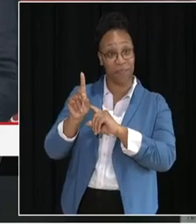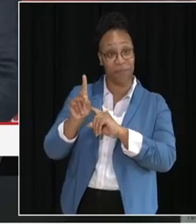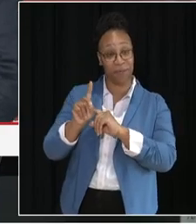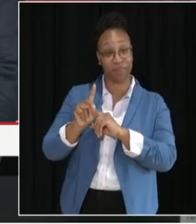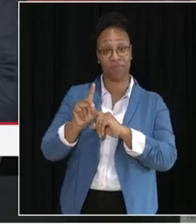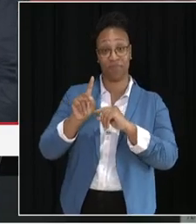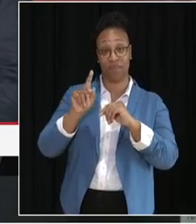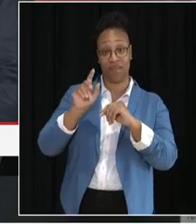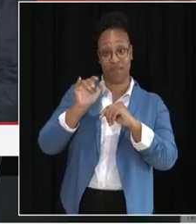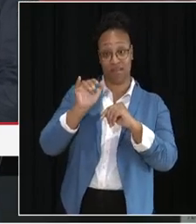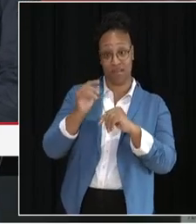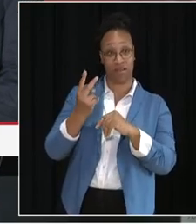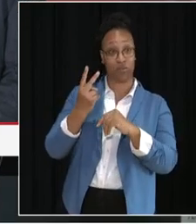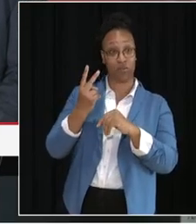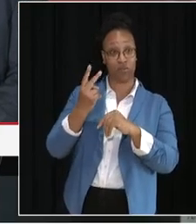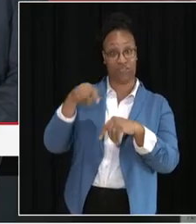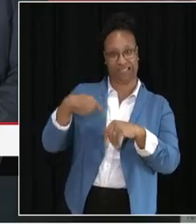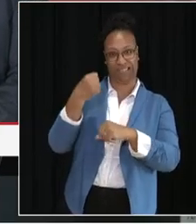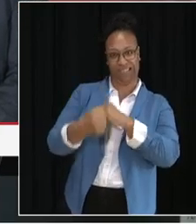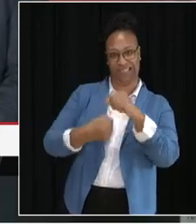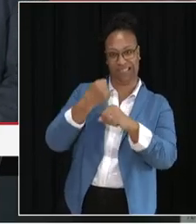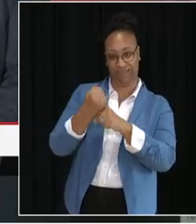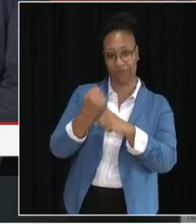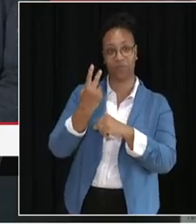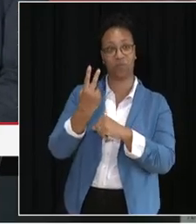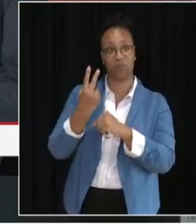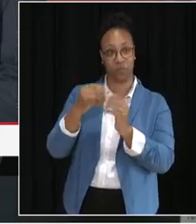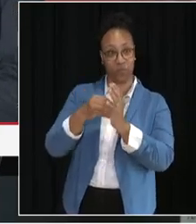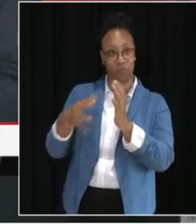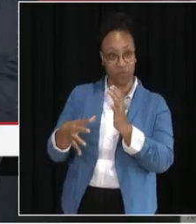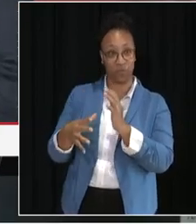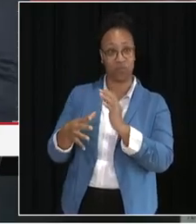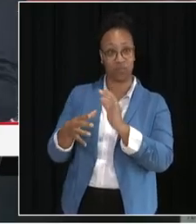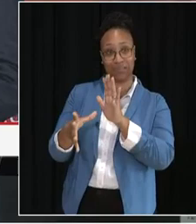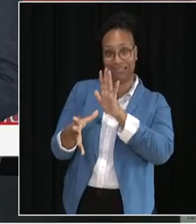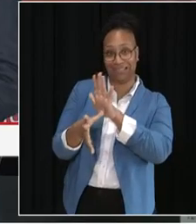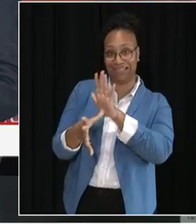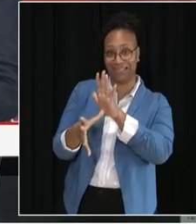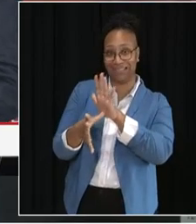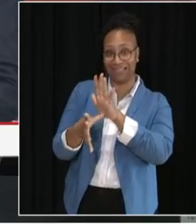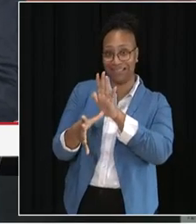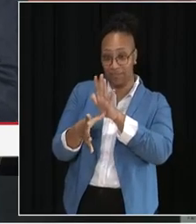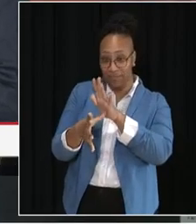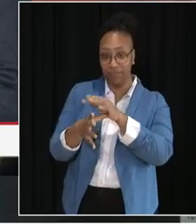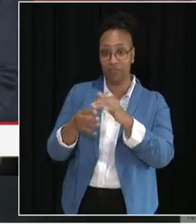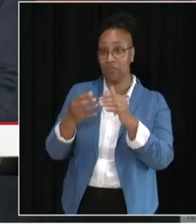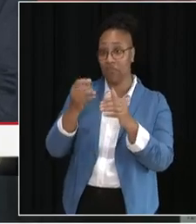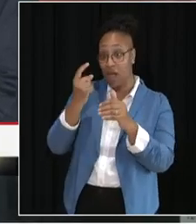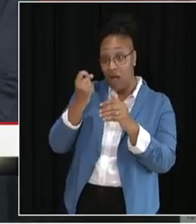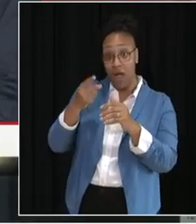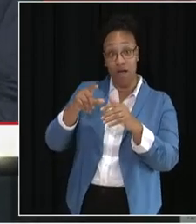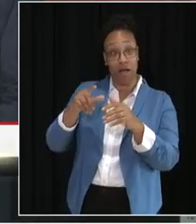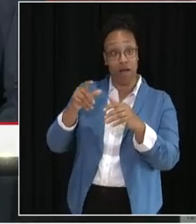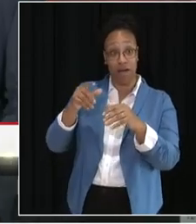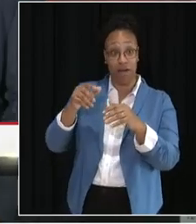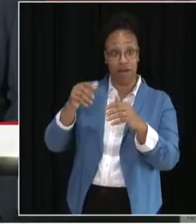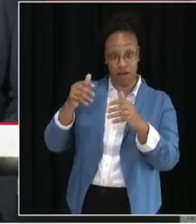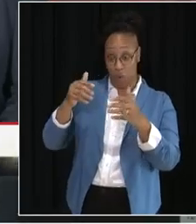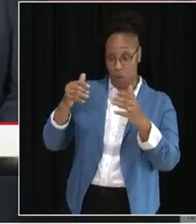freshmen at the time that Bard opened, are all graduating with college credits, the vast majority with an associate's degree.